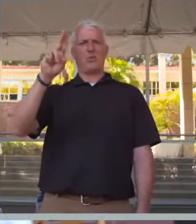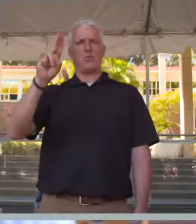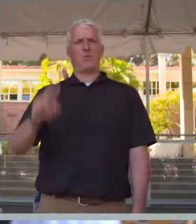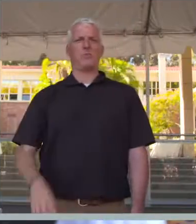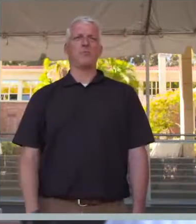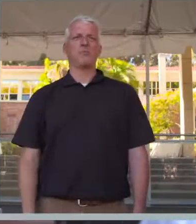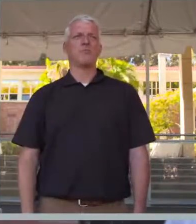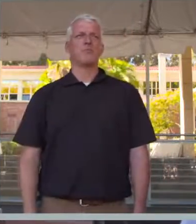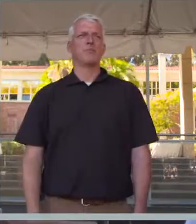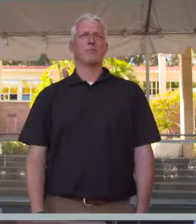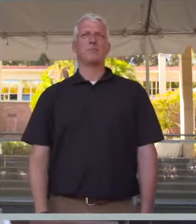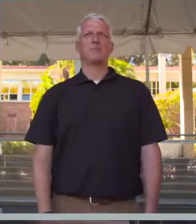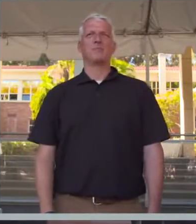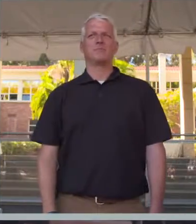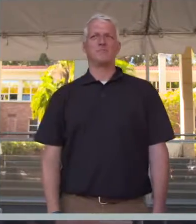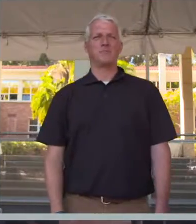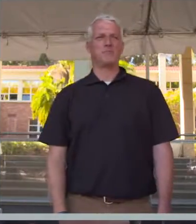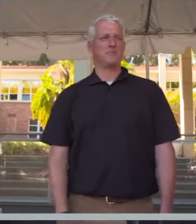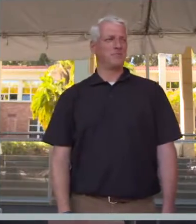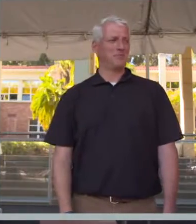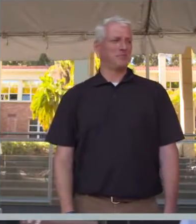Jichang Ren.